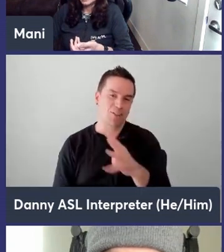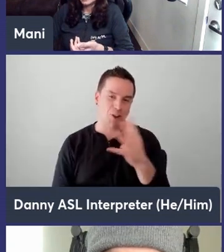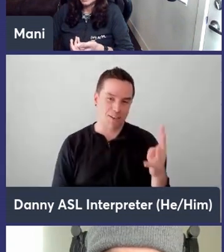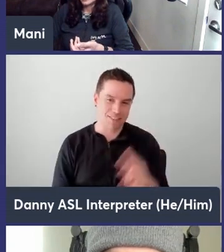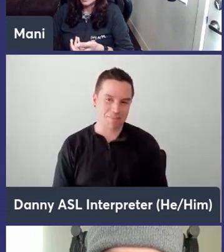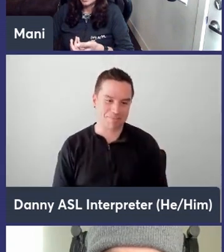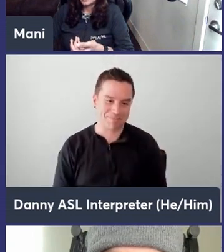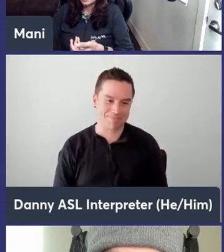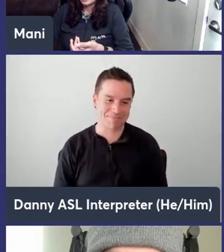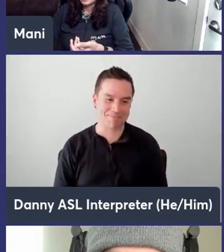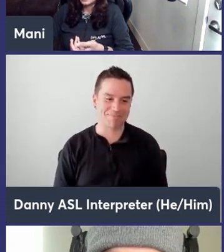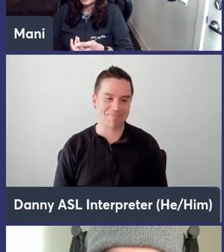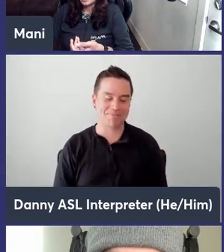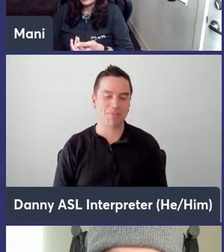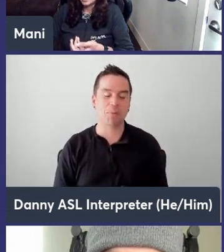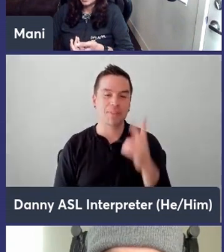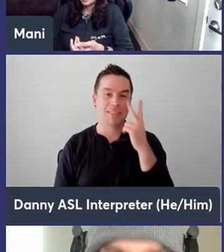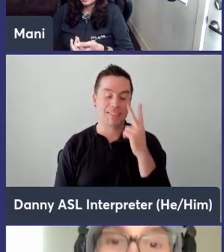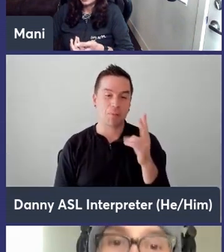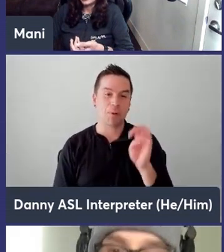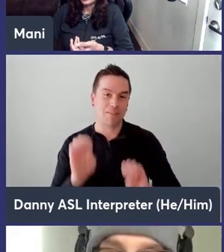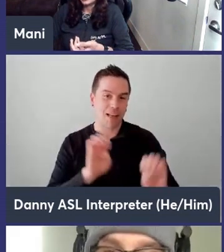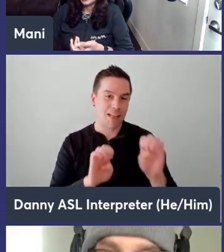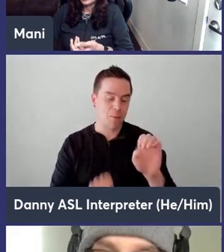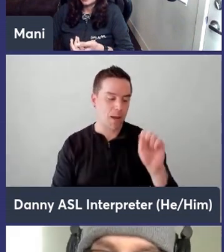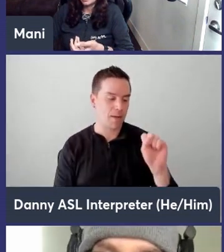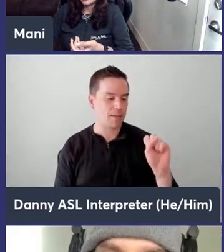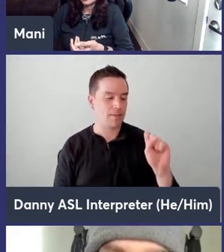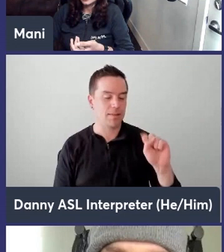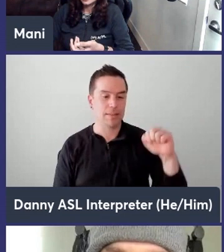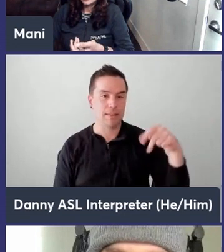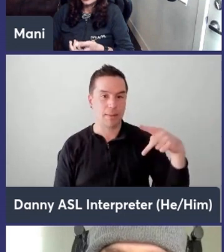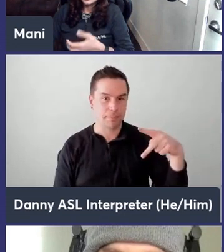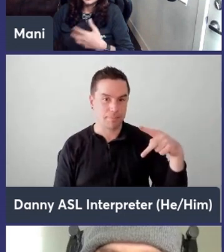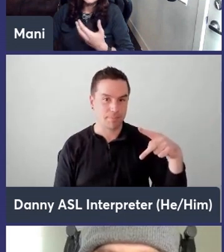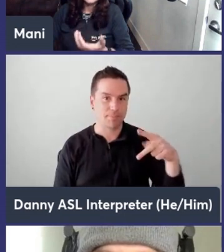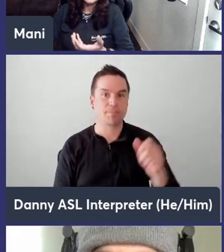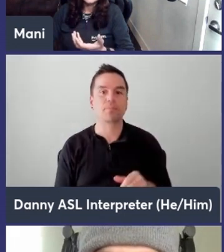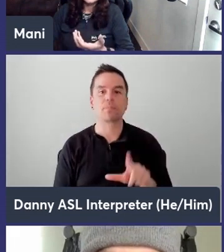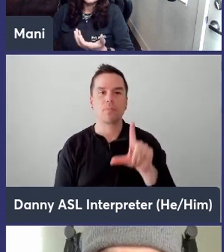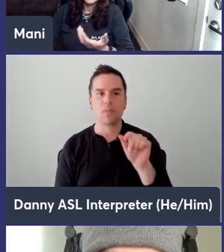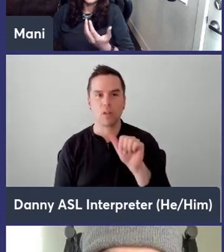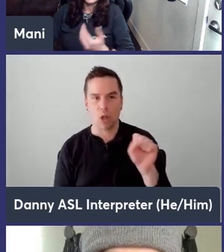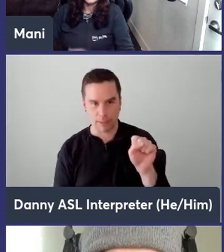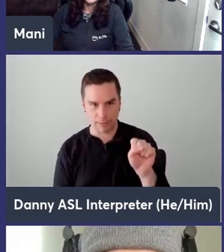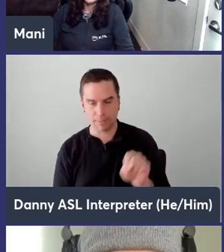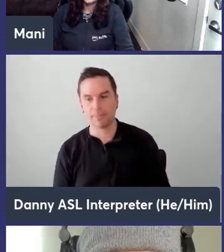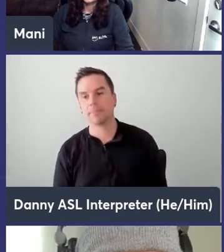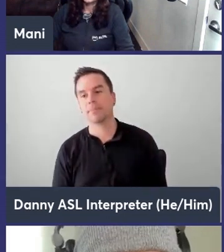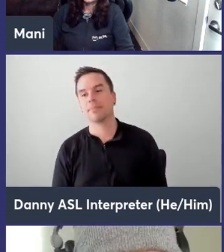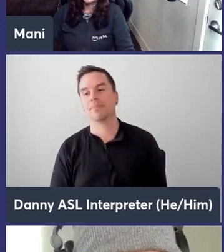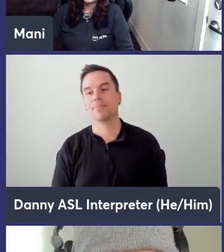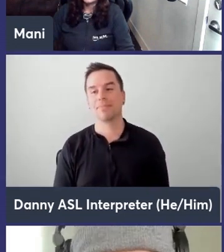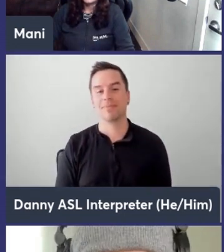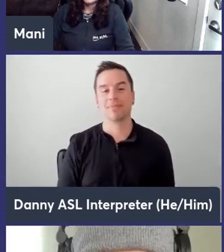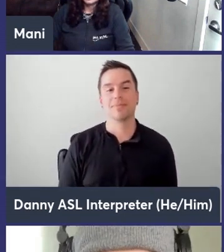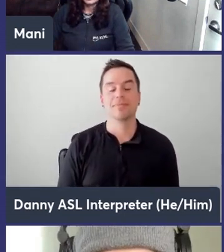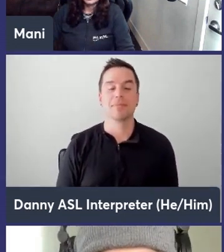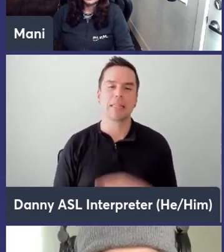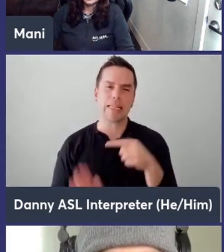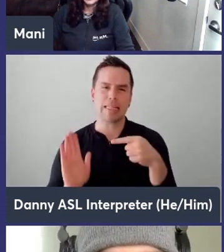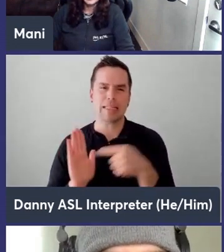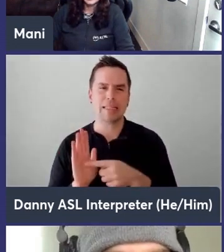Let's say we are evaluating its step and test loss. So then you can figure out the comparison part of